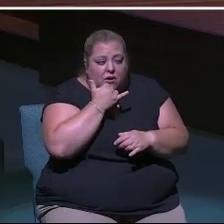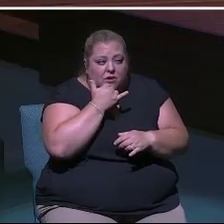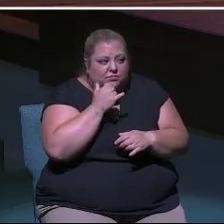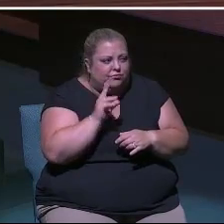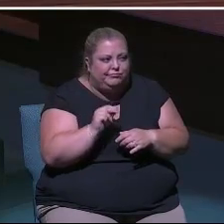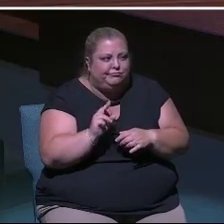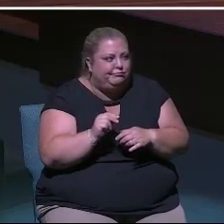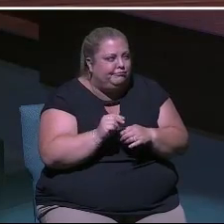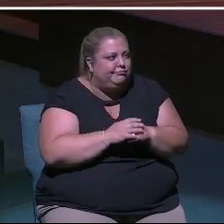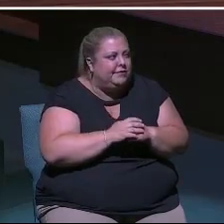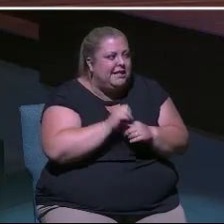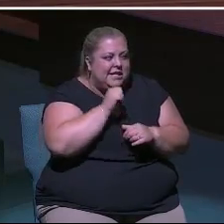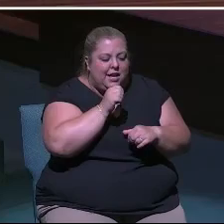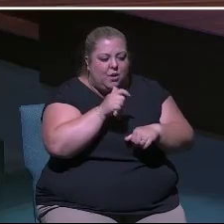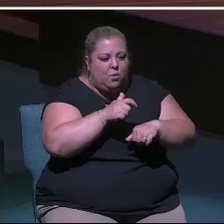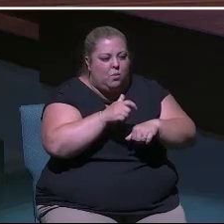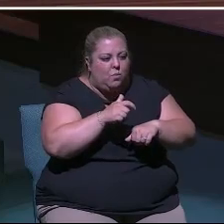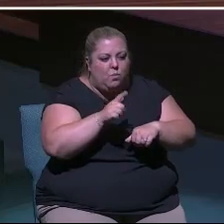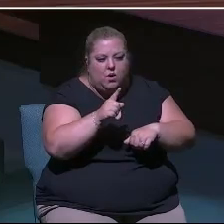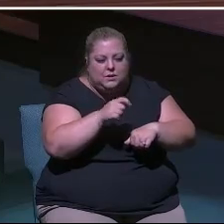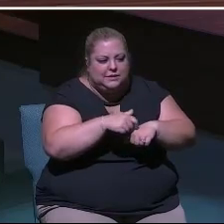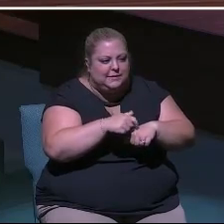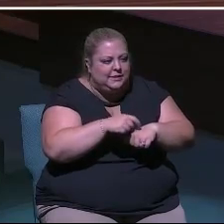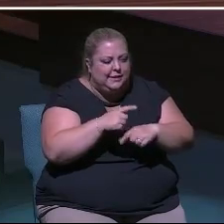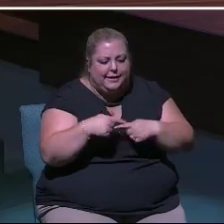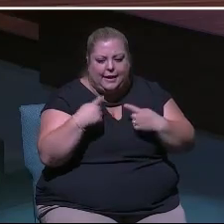he didn't, and not one time did he ever say